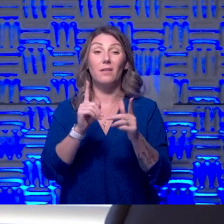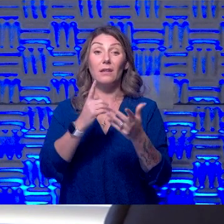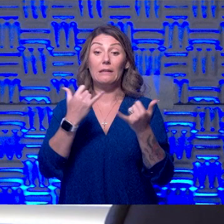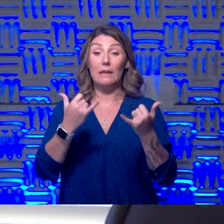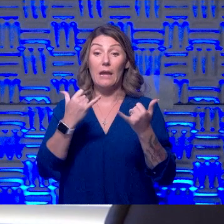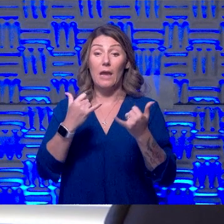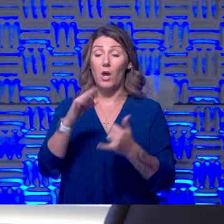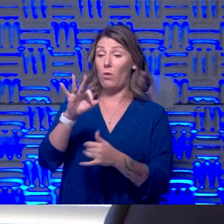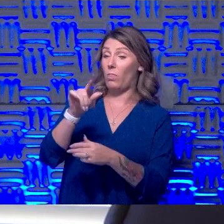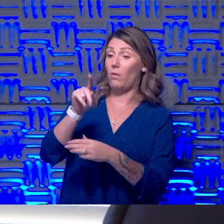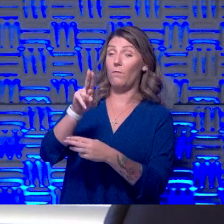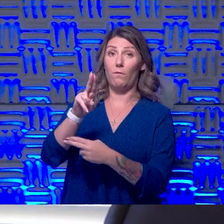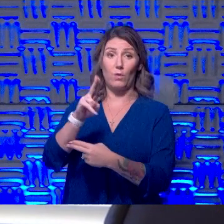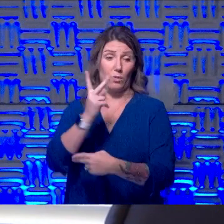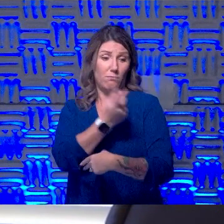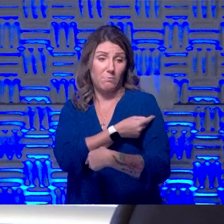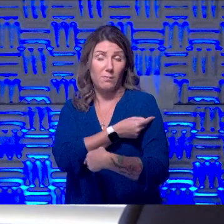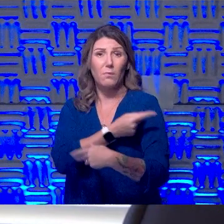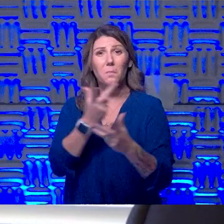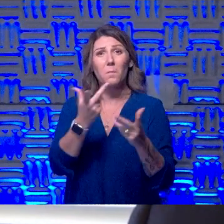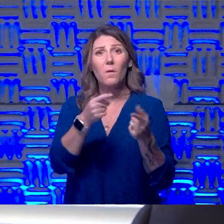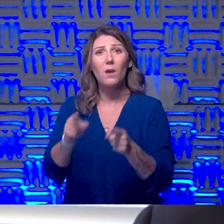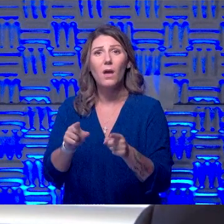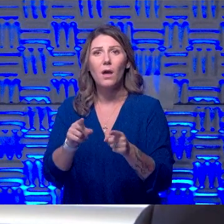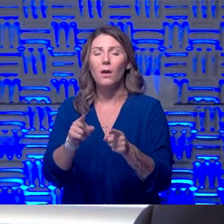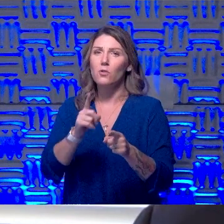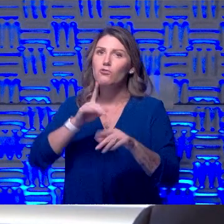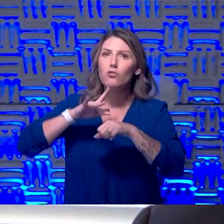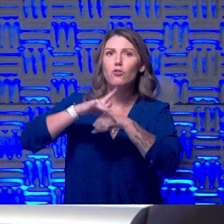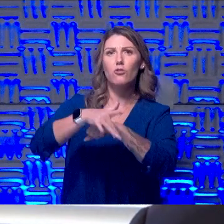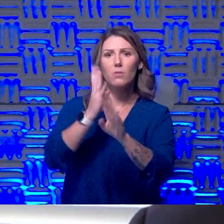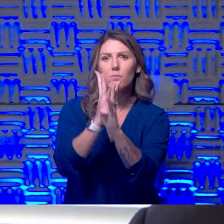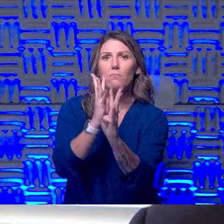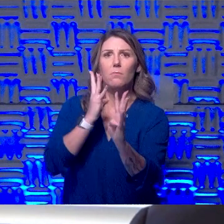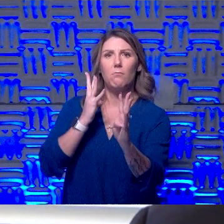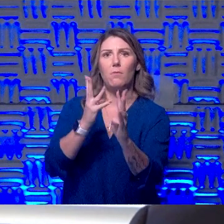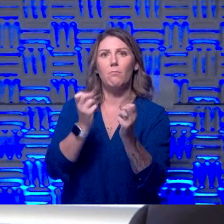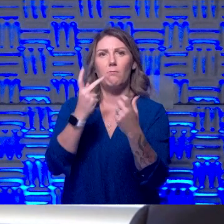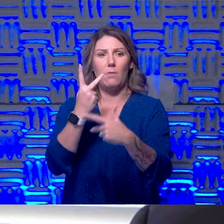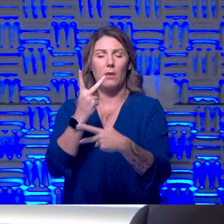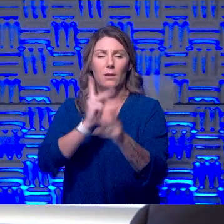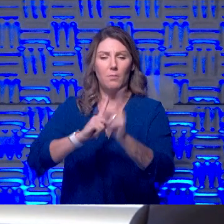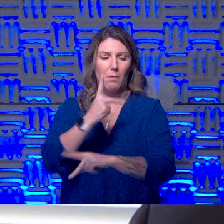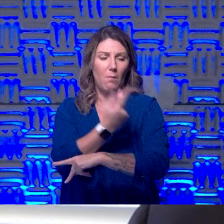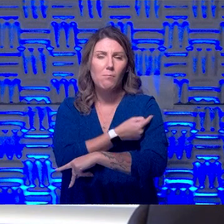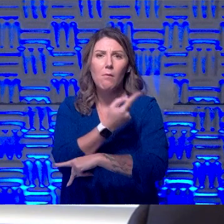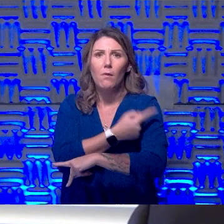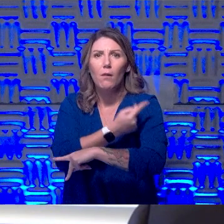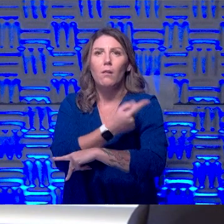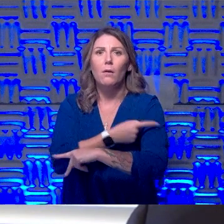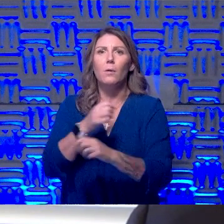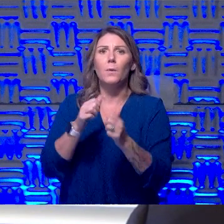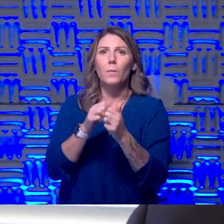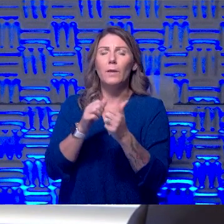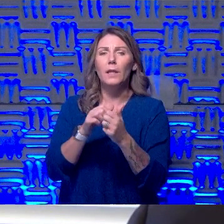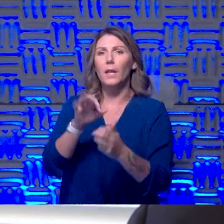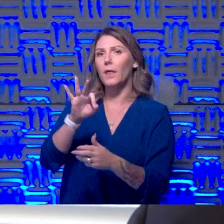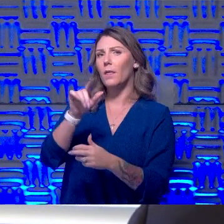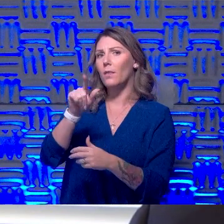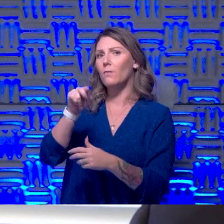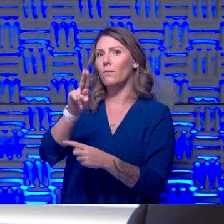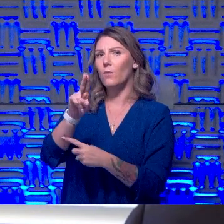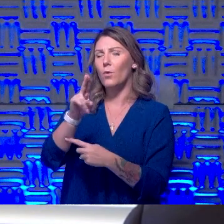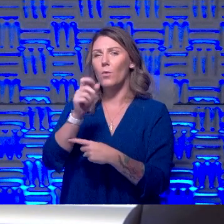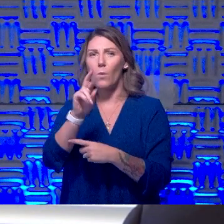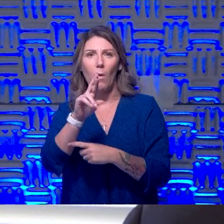A lot of folks are saying, get in line early. Let's get as many of these people vaccinated with the influenza and other,